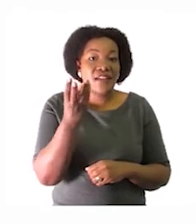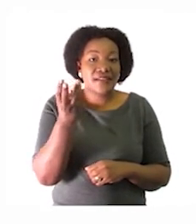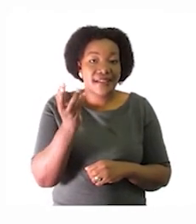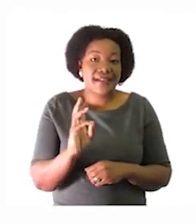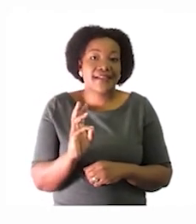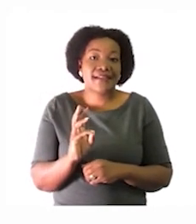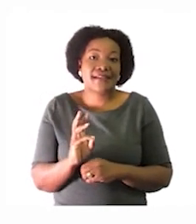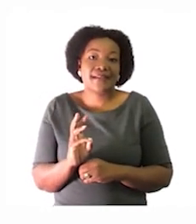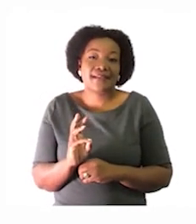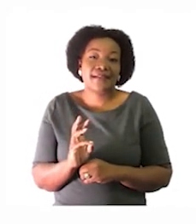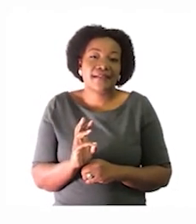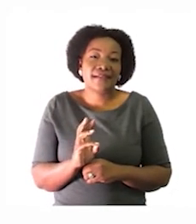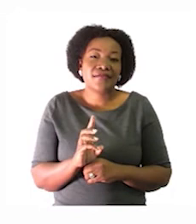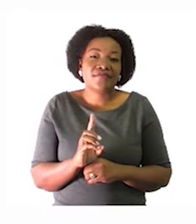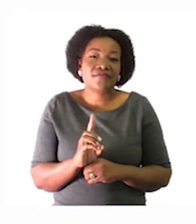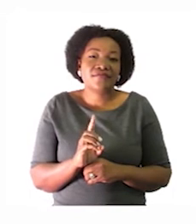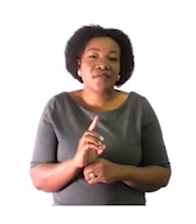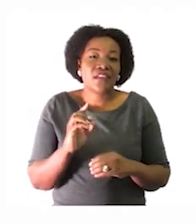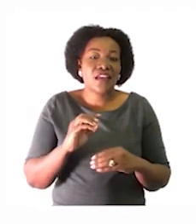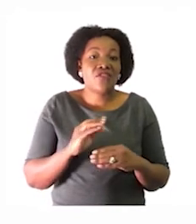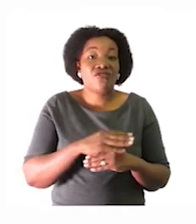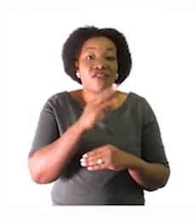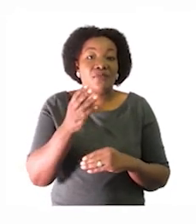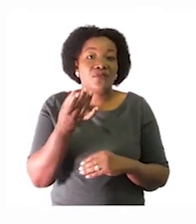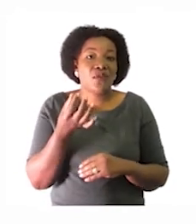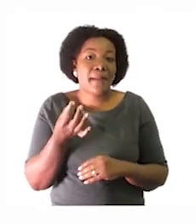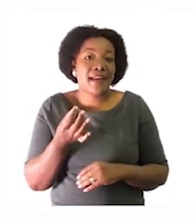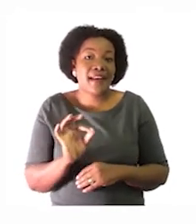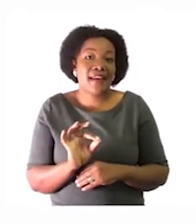a 6. Then we reach number 9.